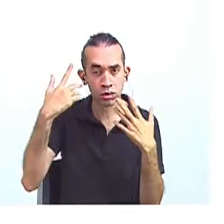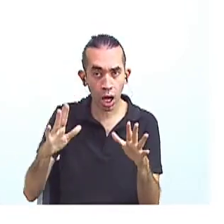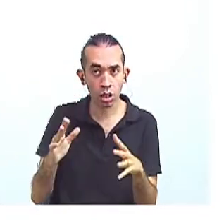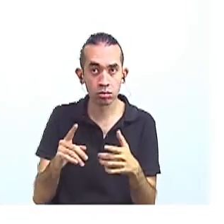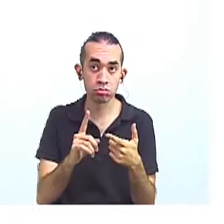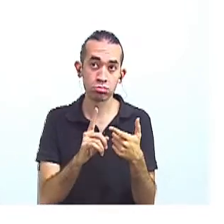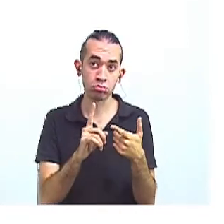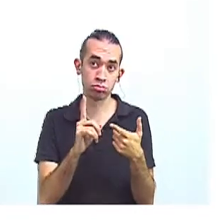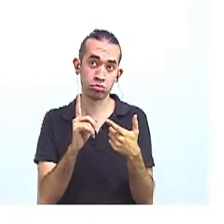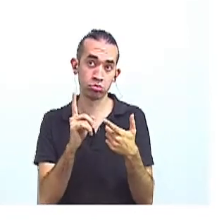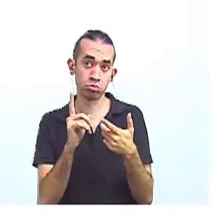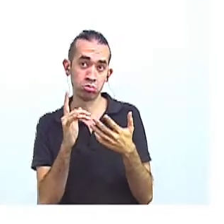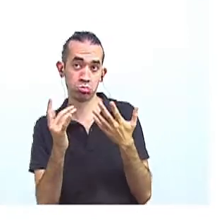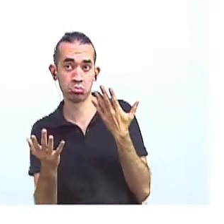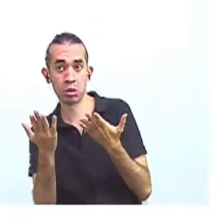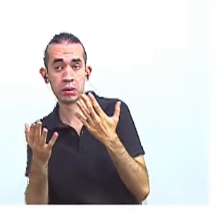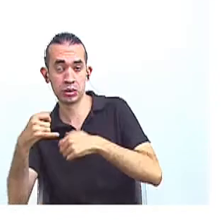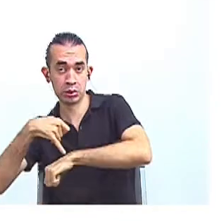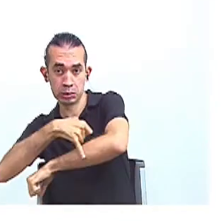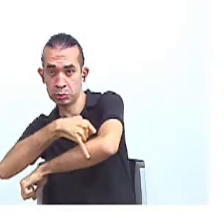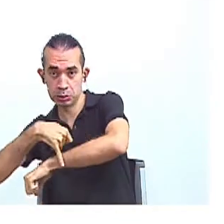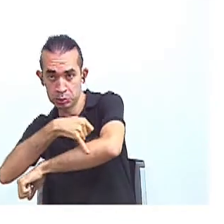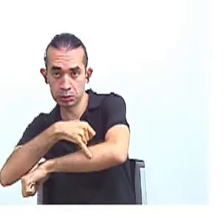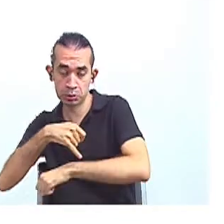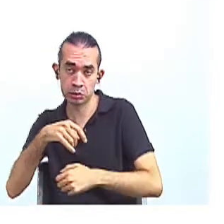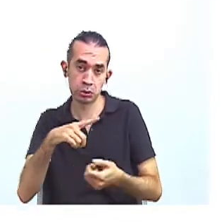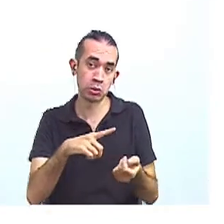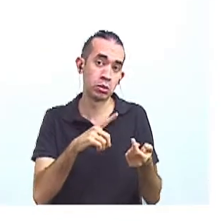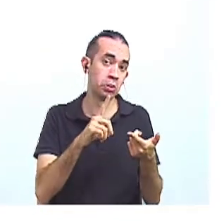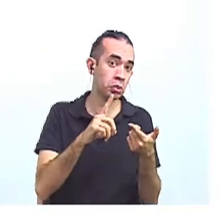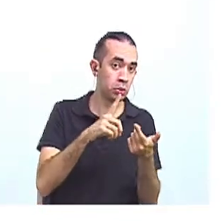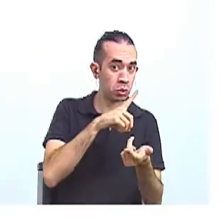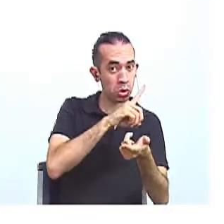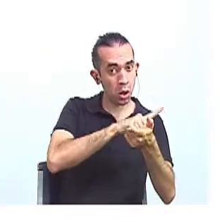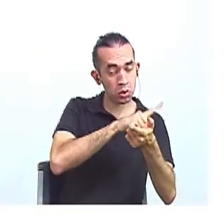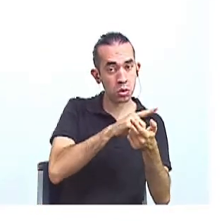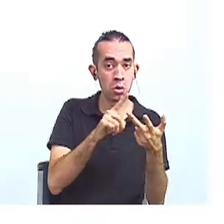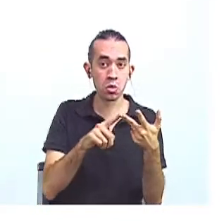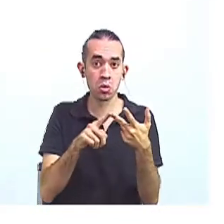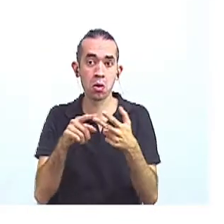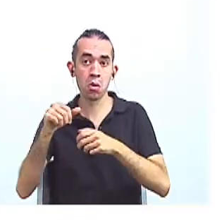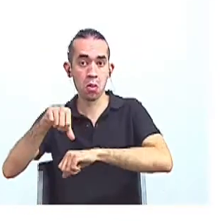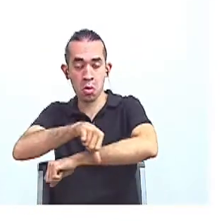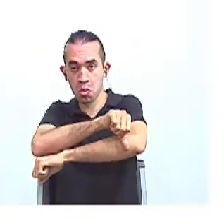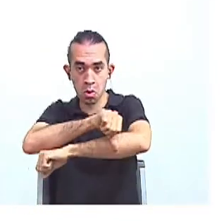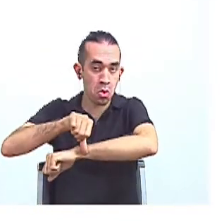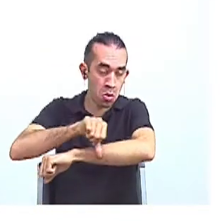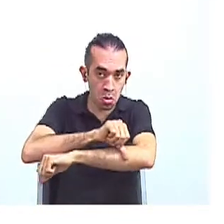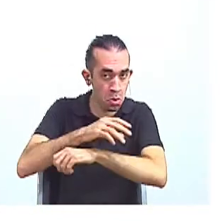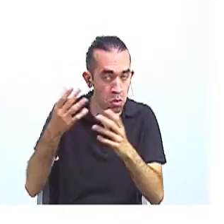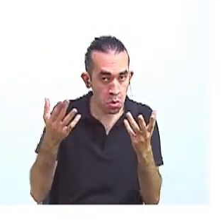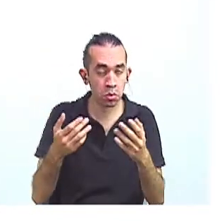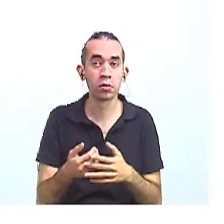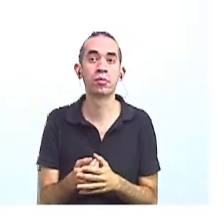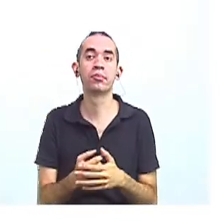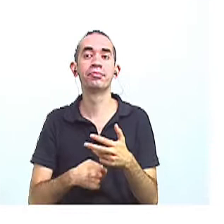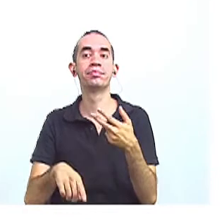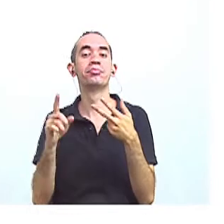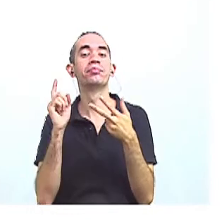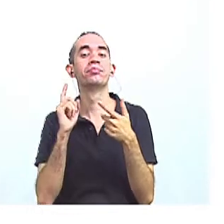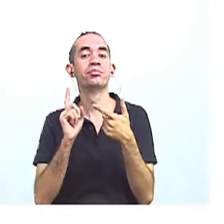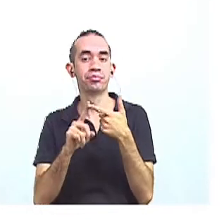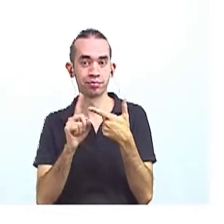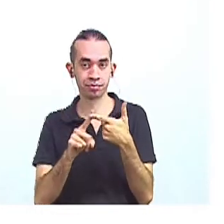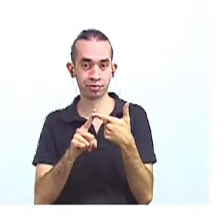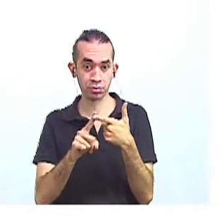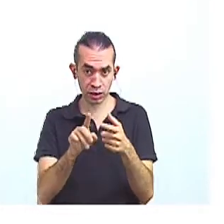on engineering. Maybe you're thinking about being a doctor, or do you want to be an architect? The second question, is that major part